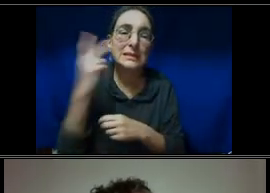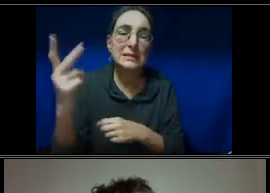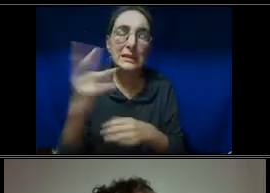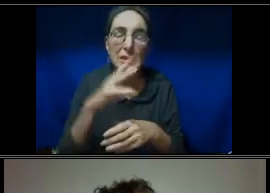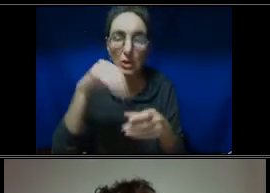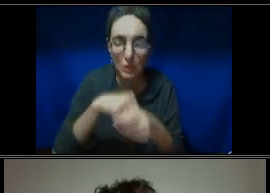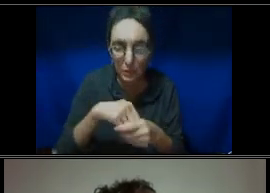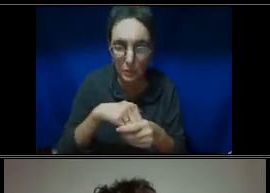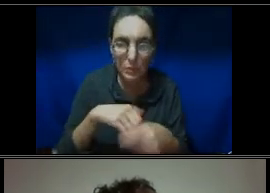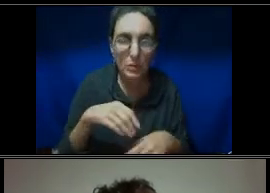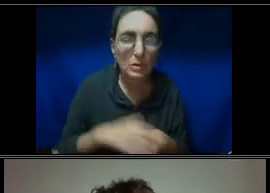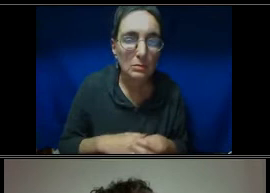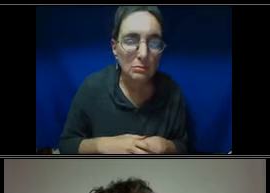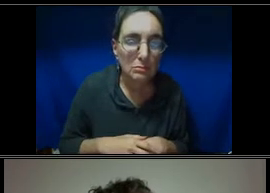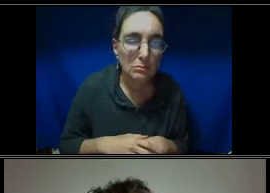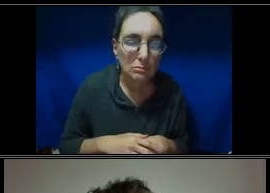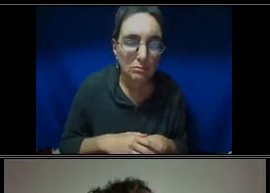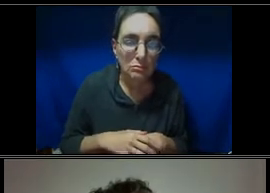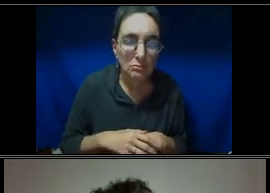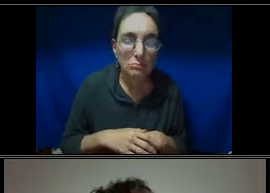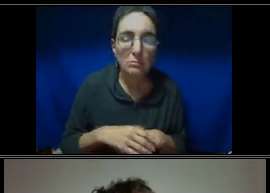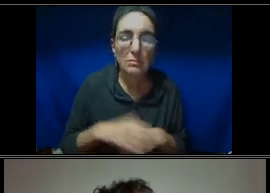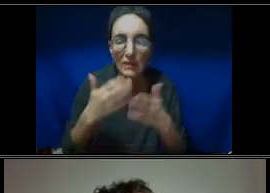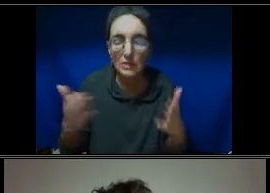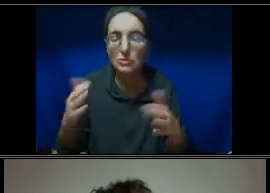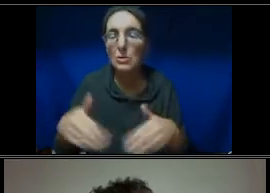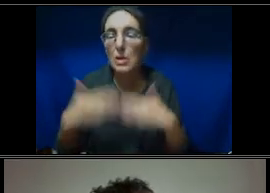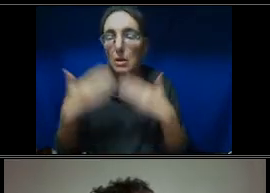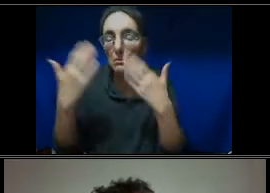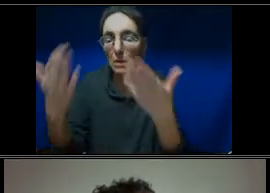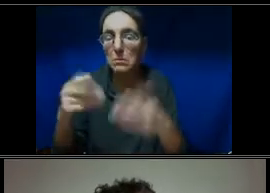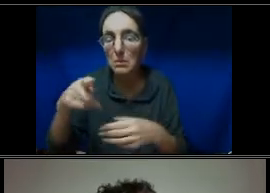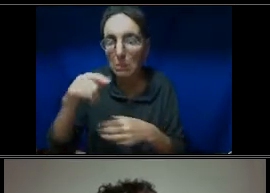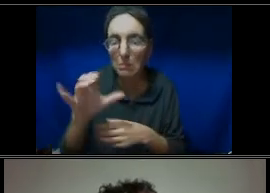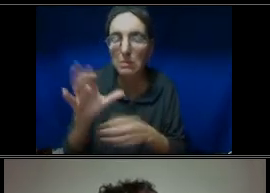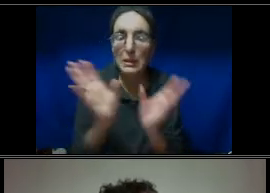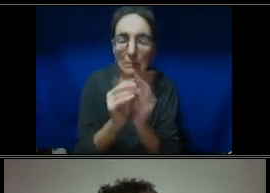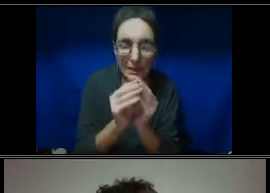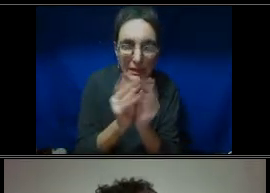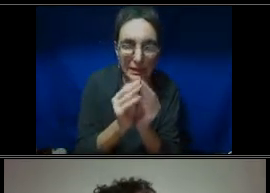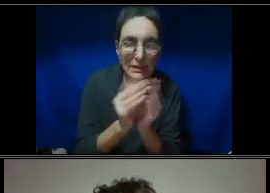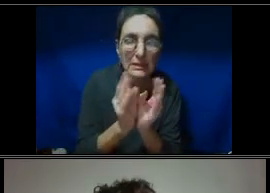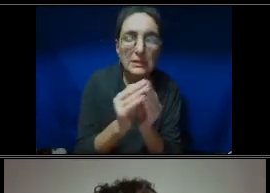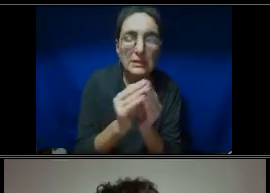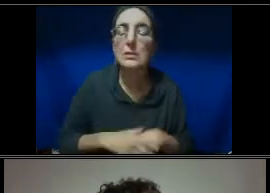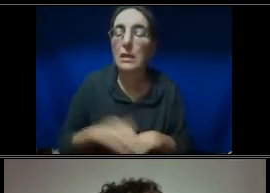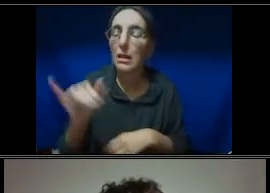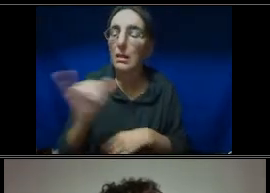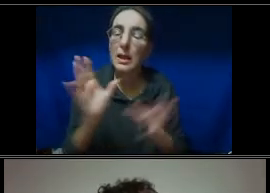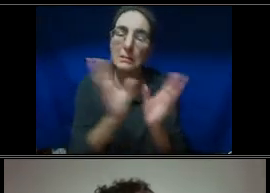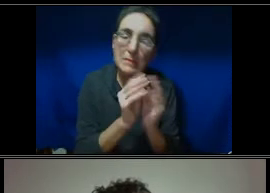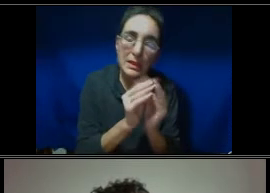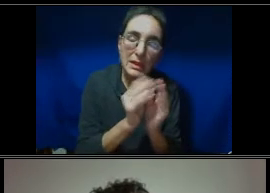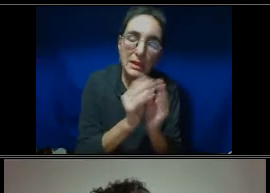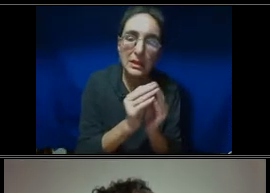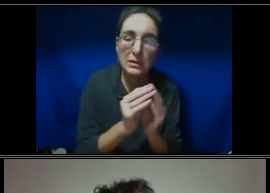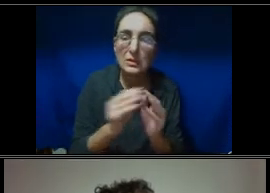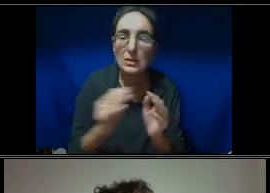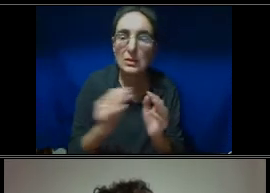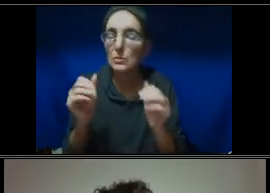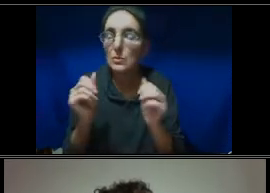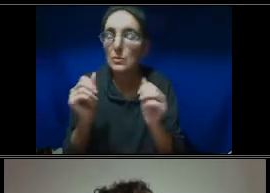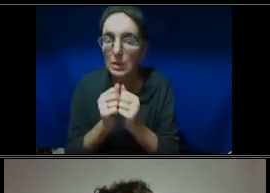suggestions for topics to feature at public meetings of the commission, including joint meetings between CARB and